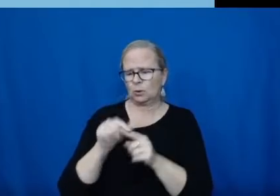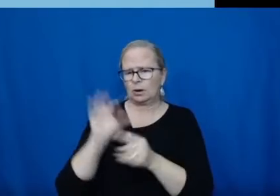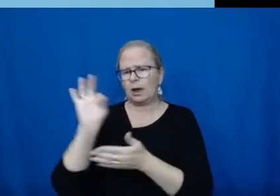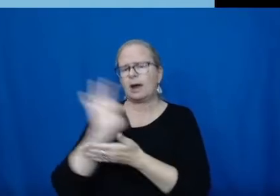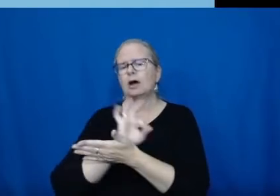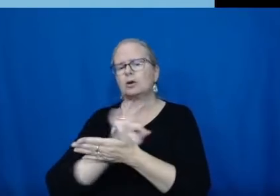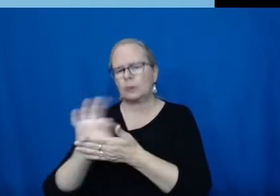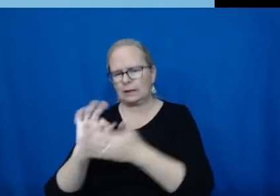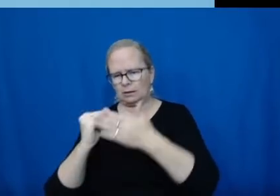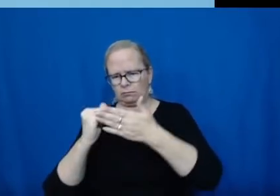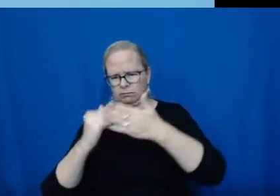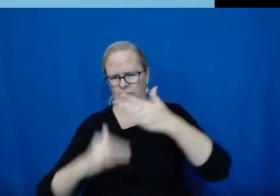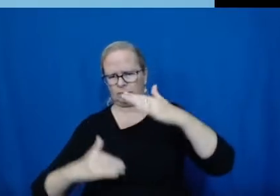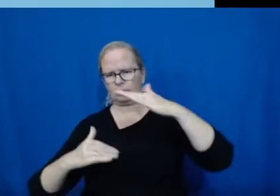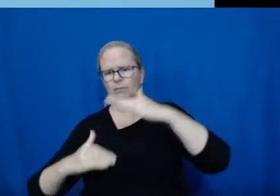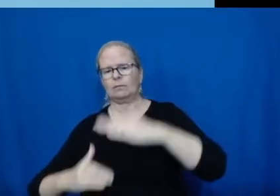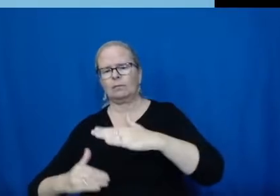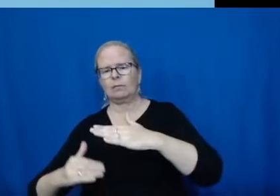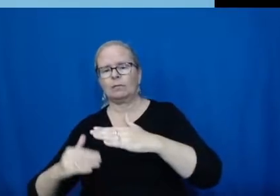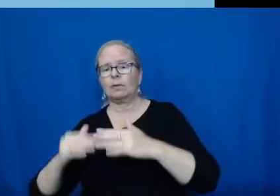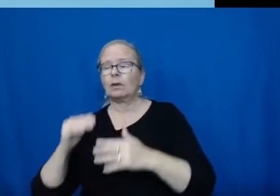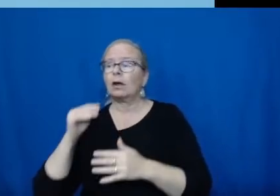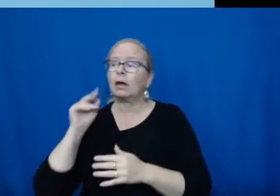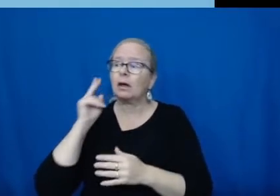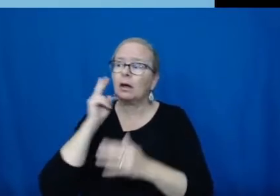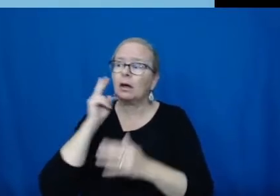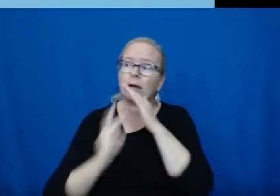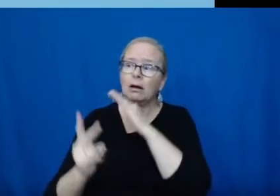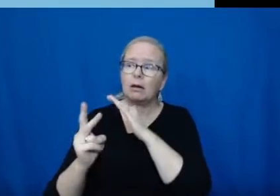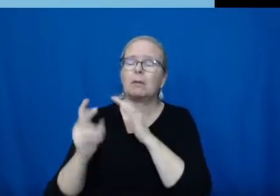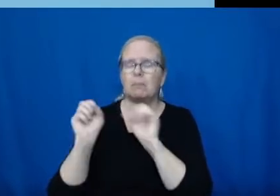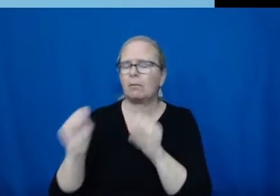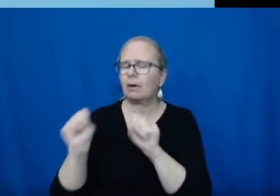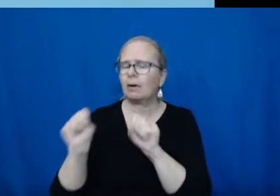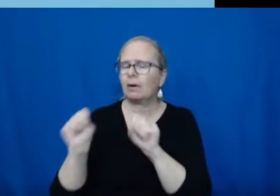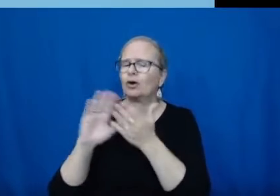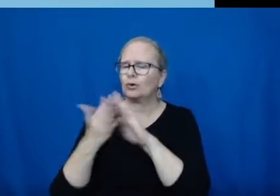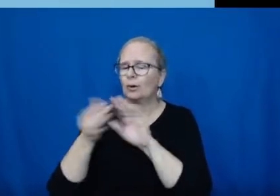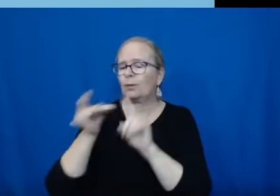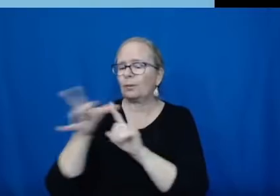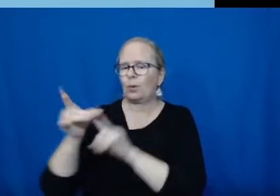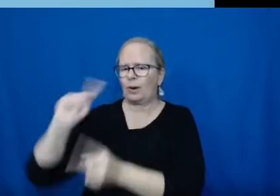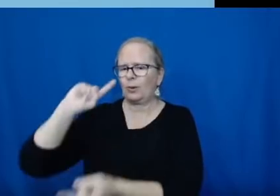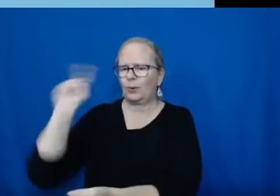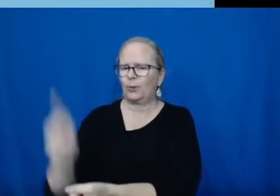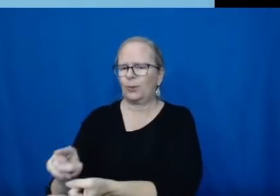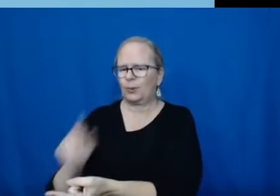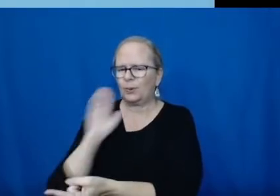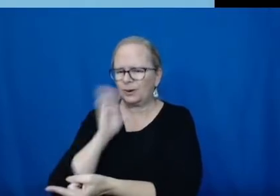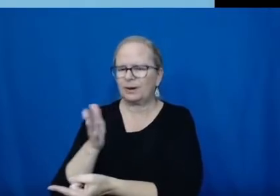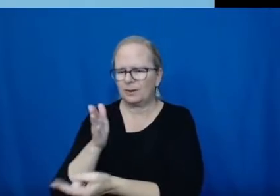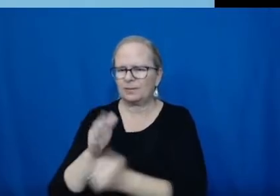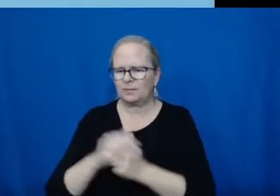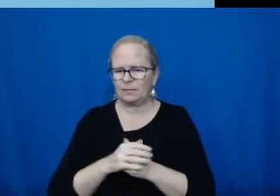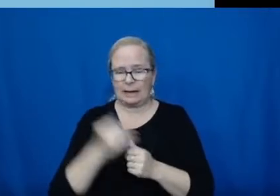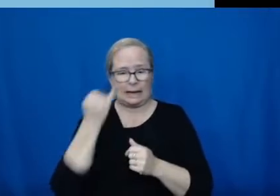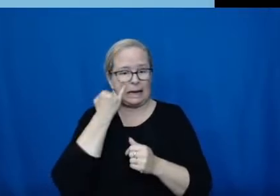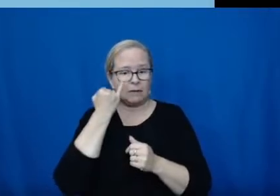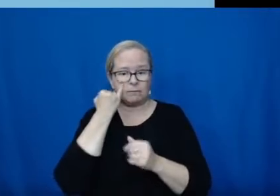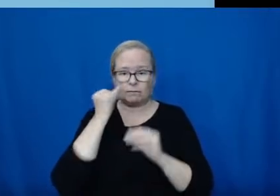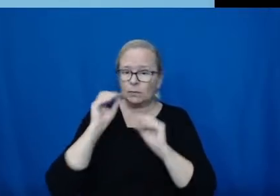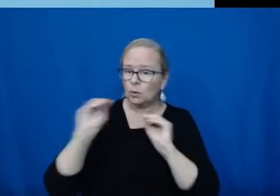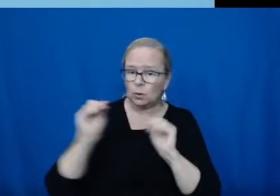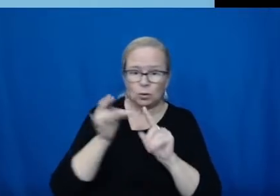and just need to control for imported cases, so have quarantine together with rapid tests, together with vaccine passports